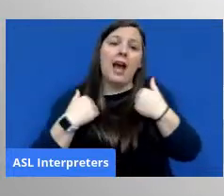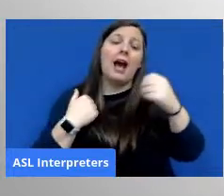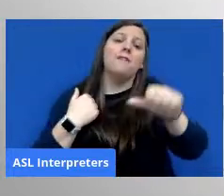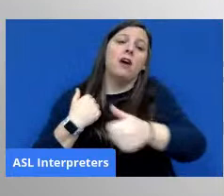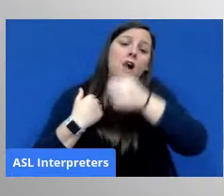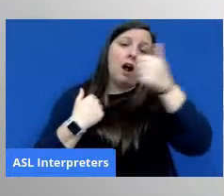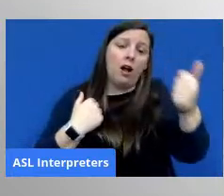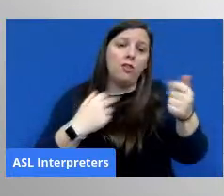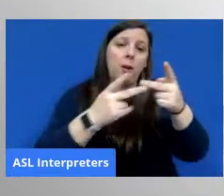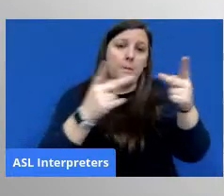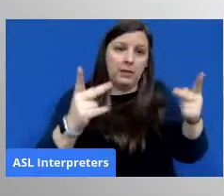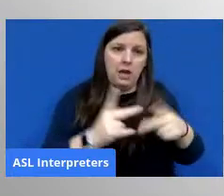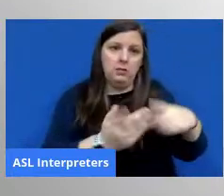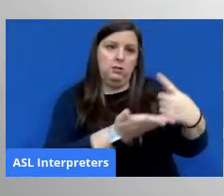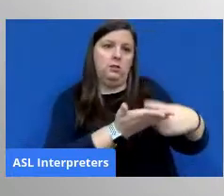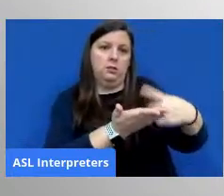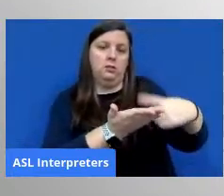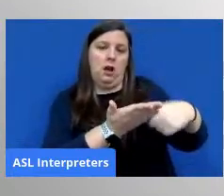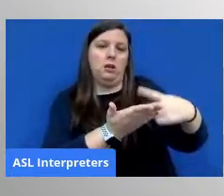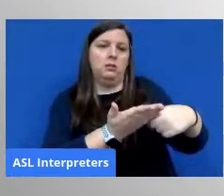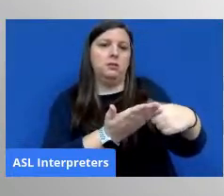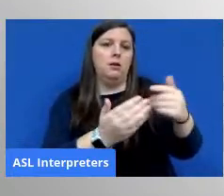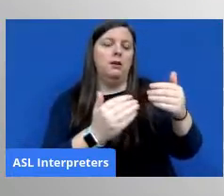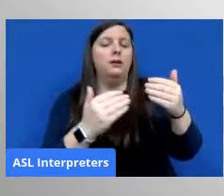Clark County School District.